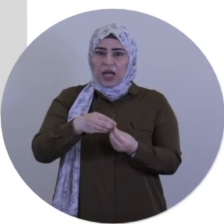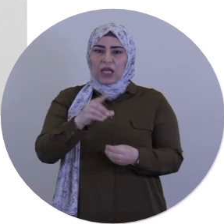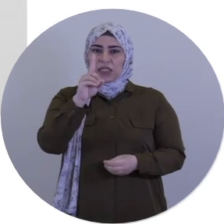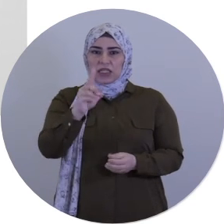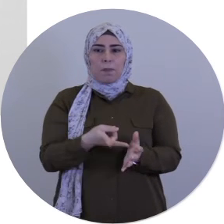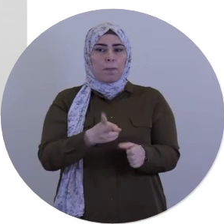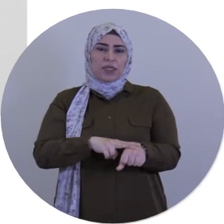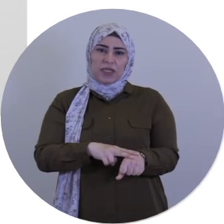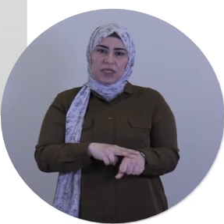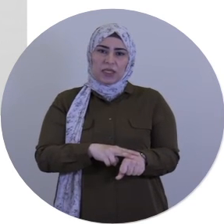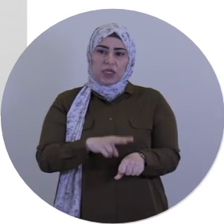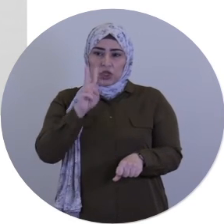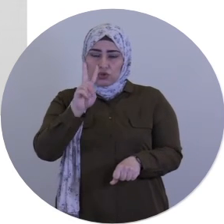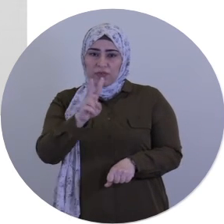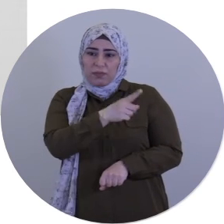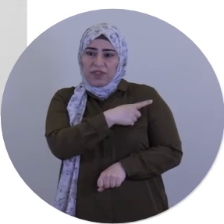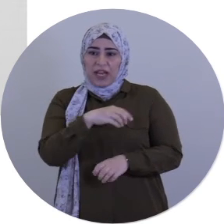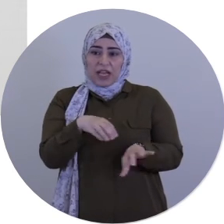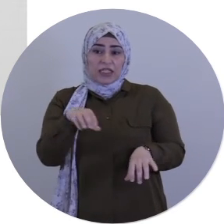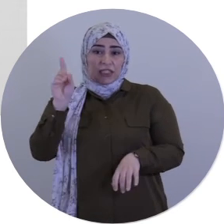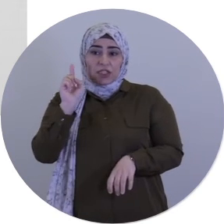the auxiliary do or did.